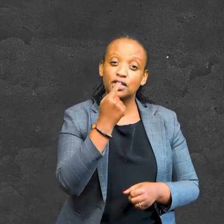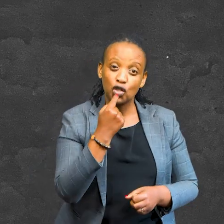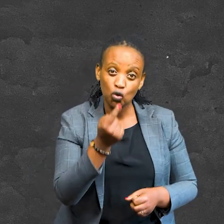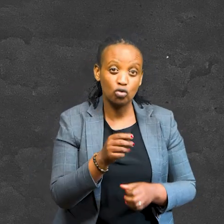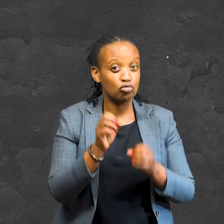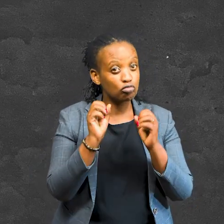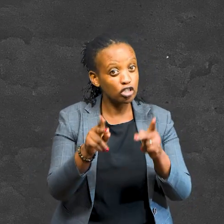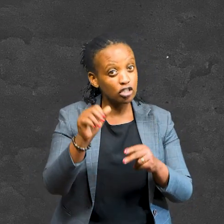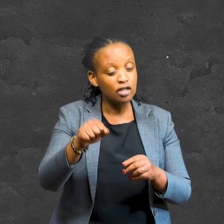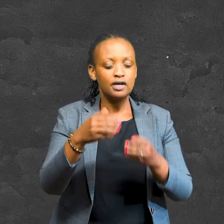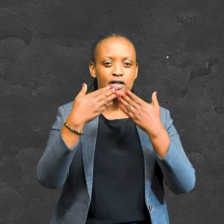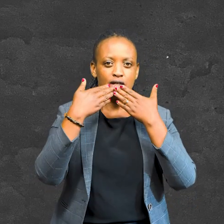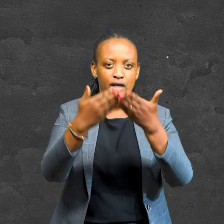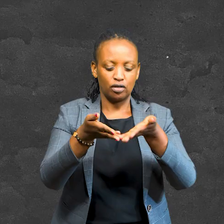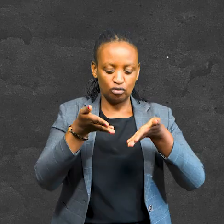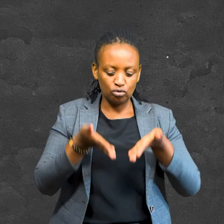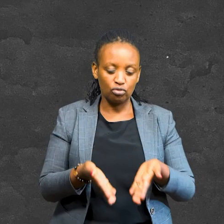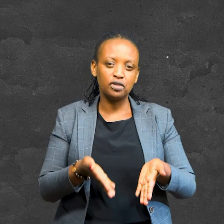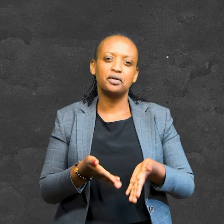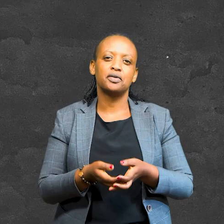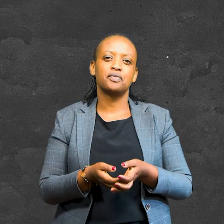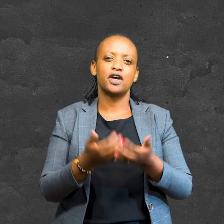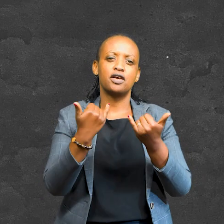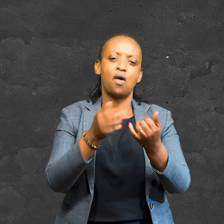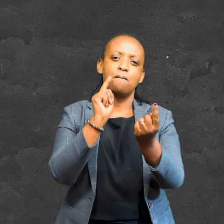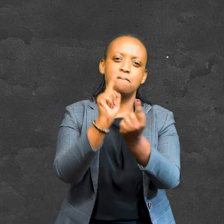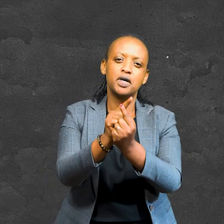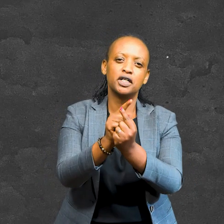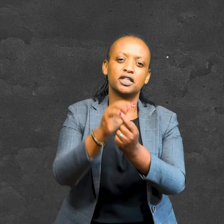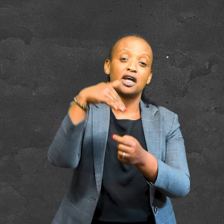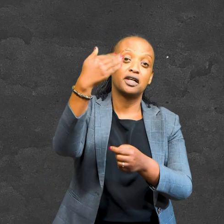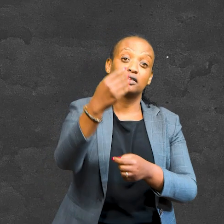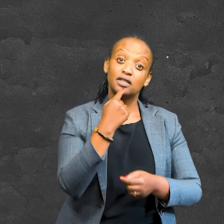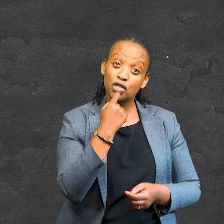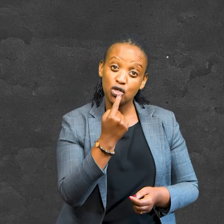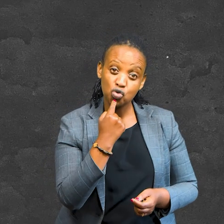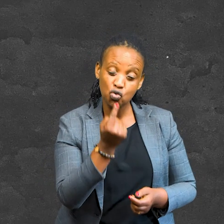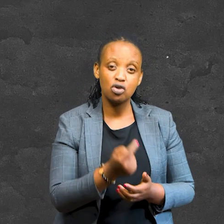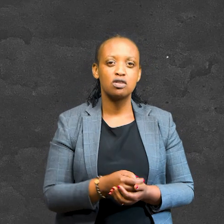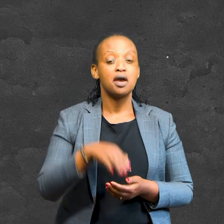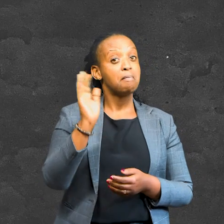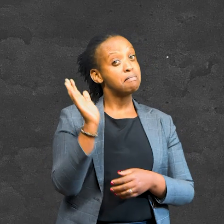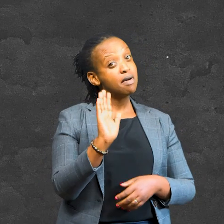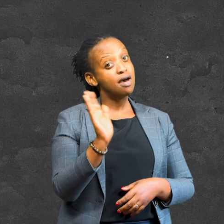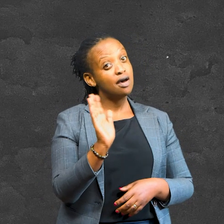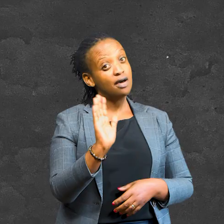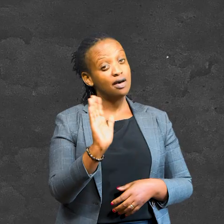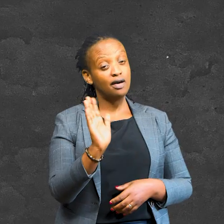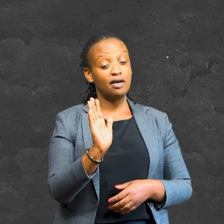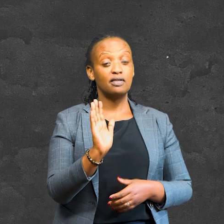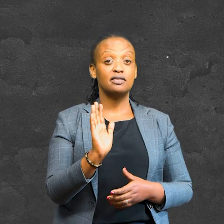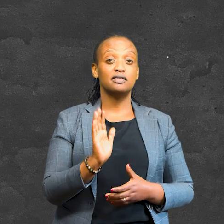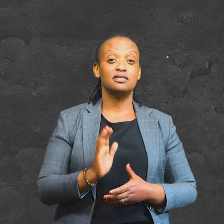lesson. Thank you for today. And let us meet in the next lesson. Goodbye.